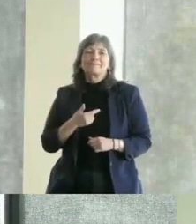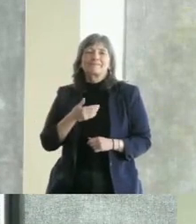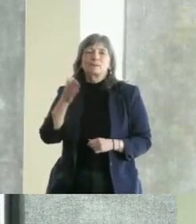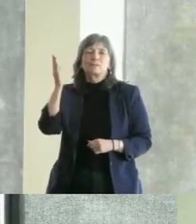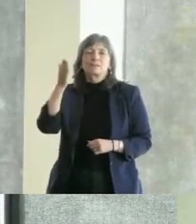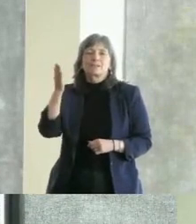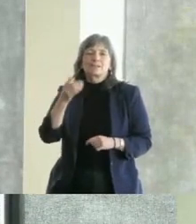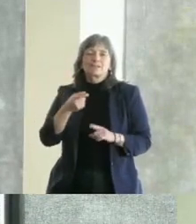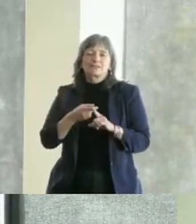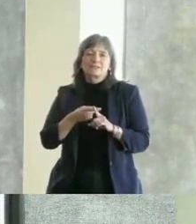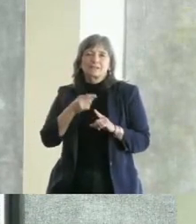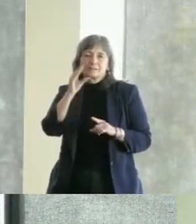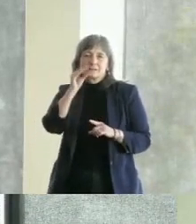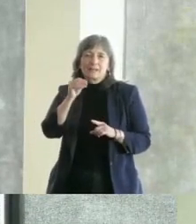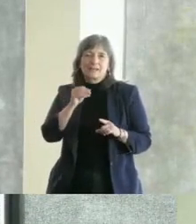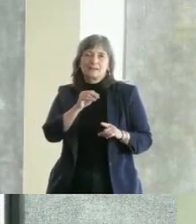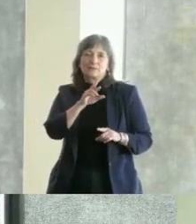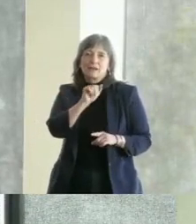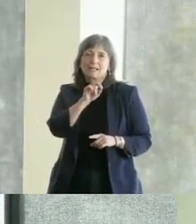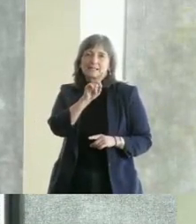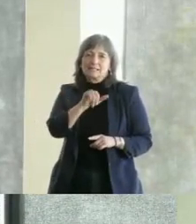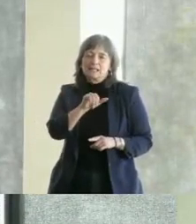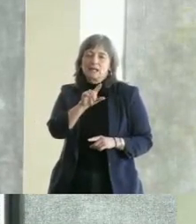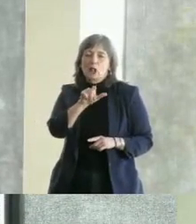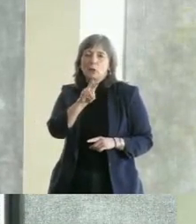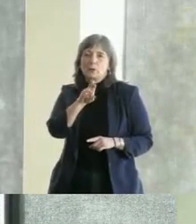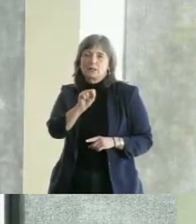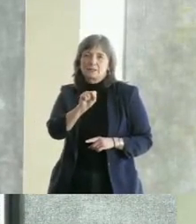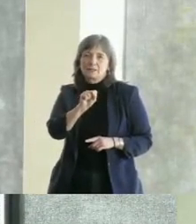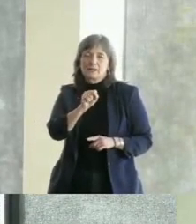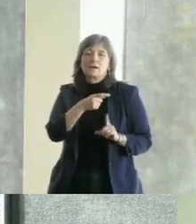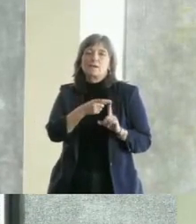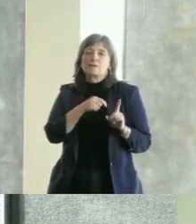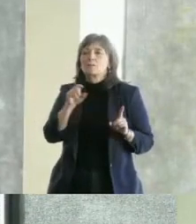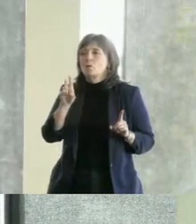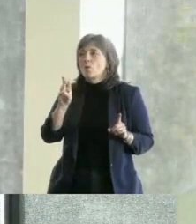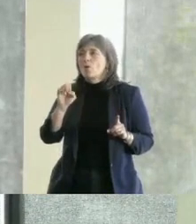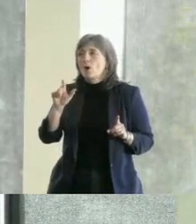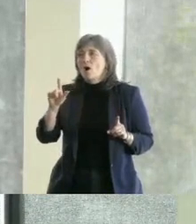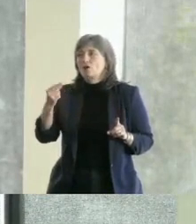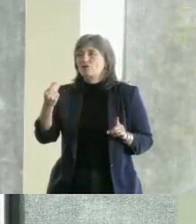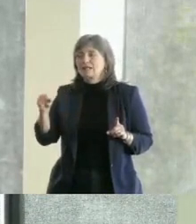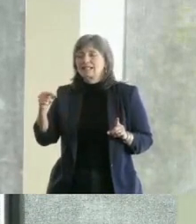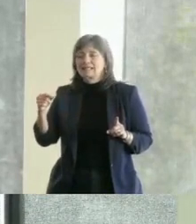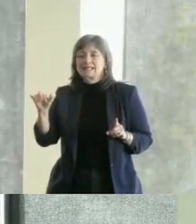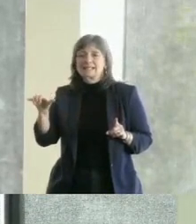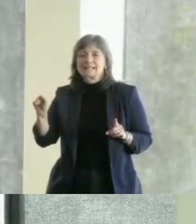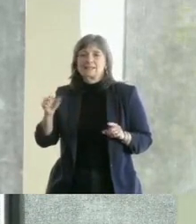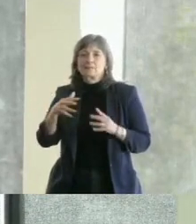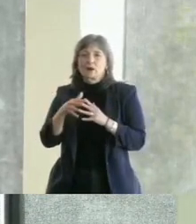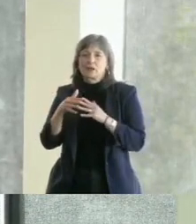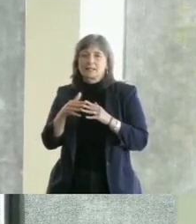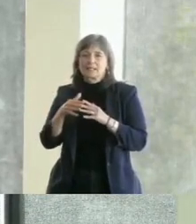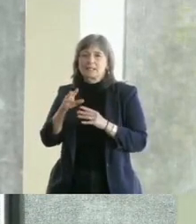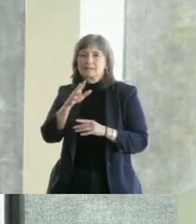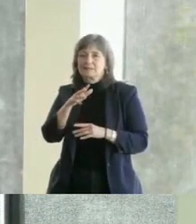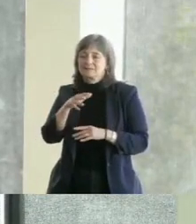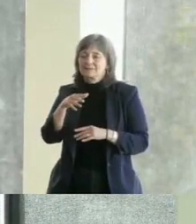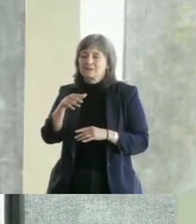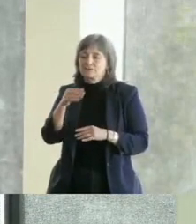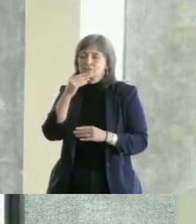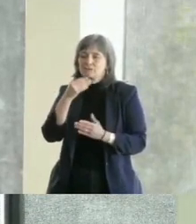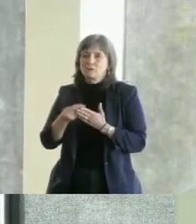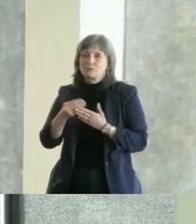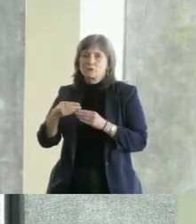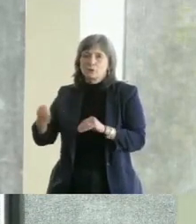a gentleman gave here. His name was Randy Lewis from Walgreens, United States. And he talked about they were hiring an individual, and he's